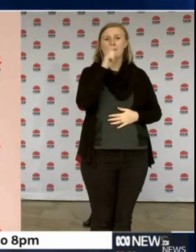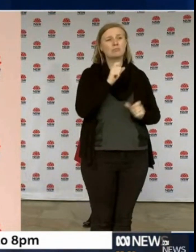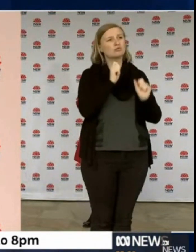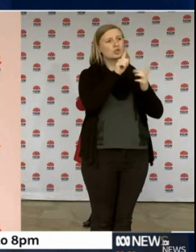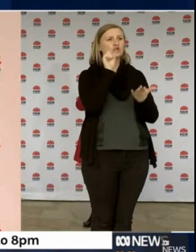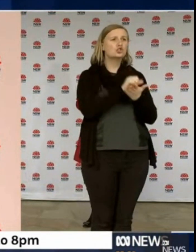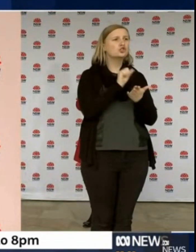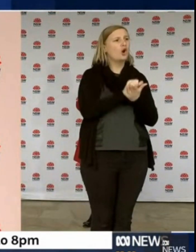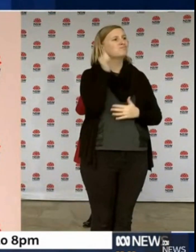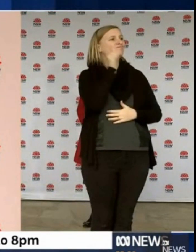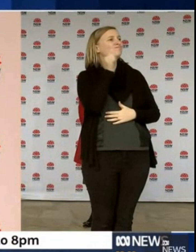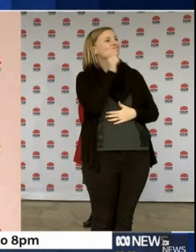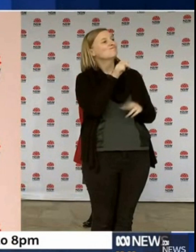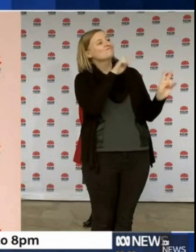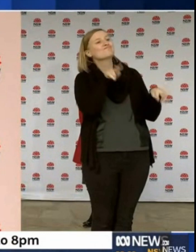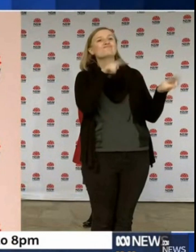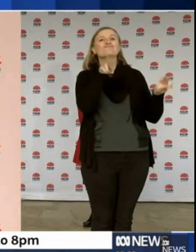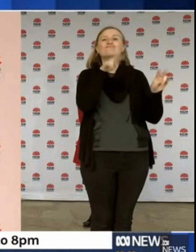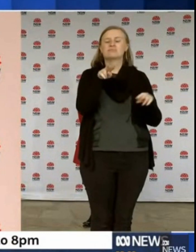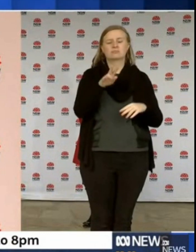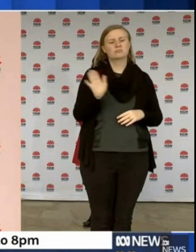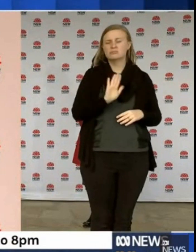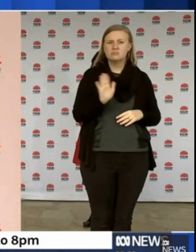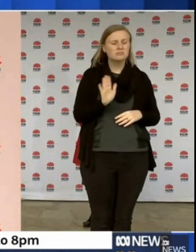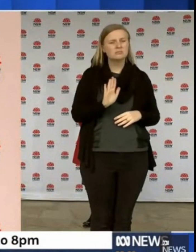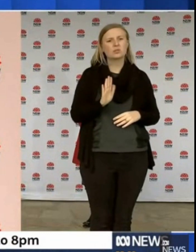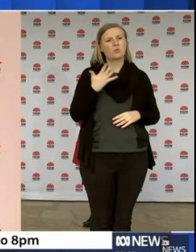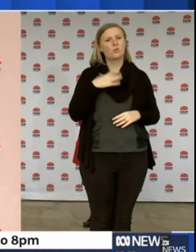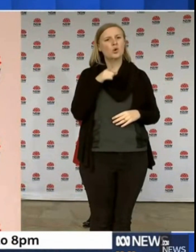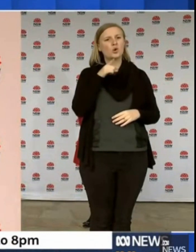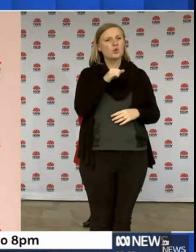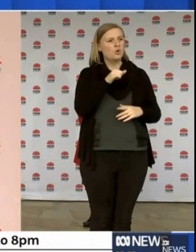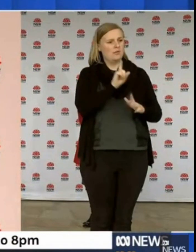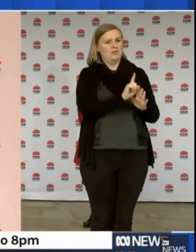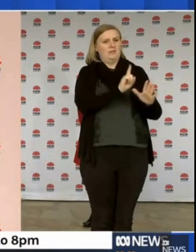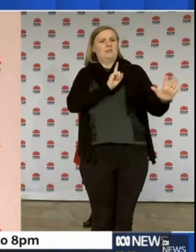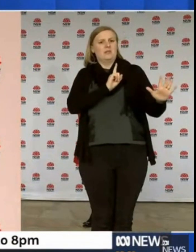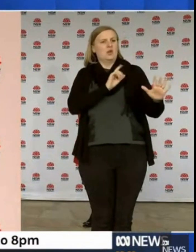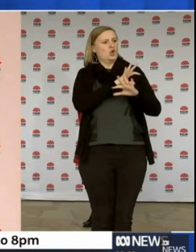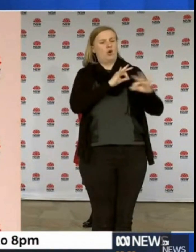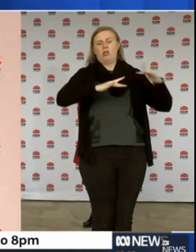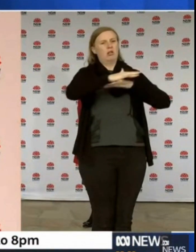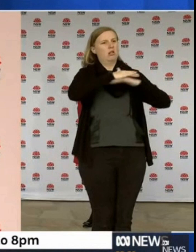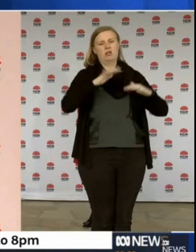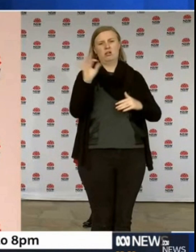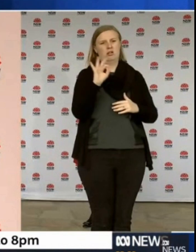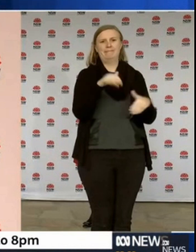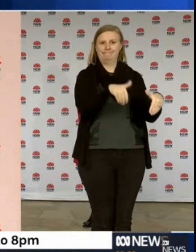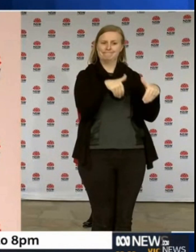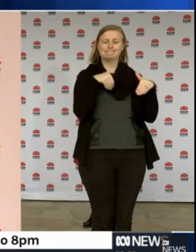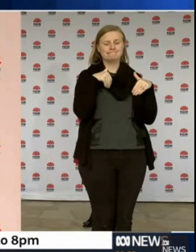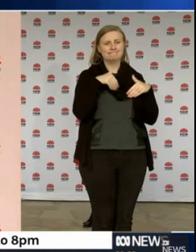retail environments, other environments. We want you to minimise your contact with others. I know for many